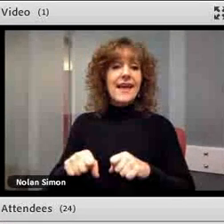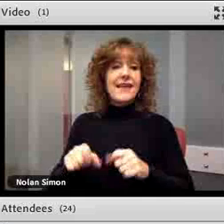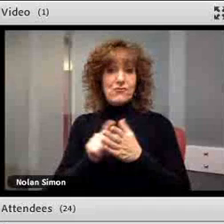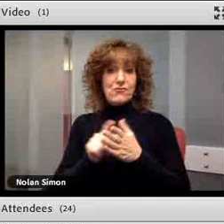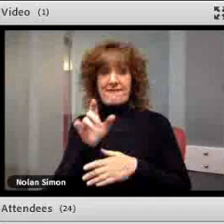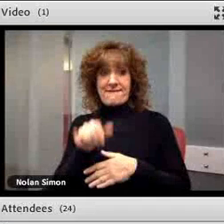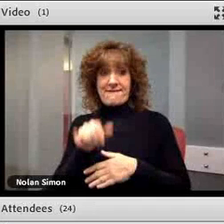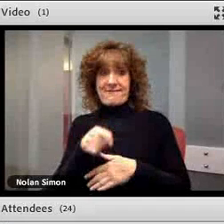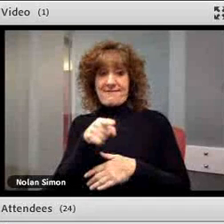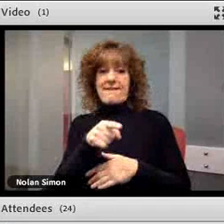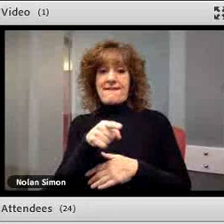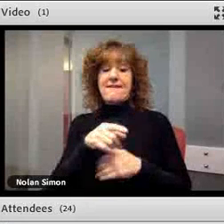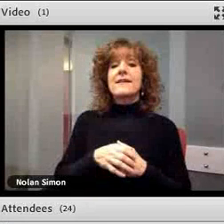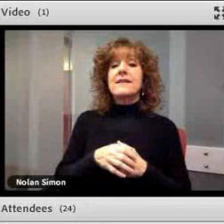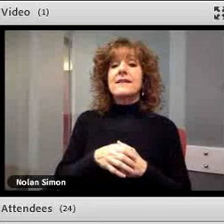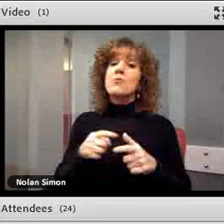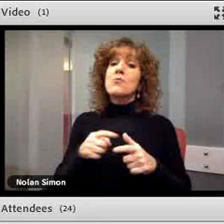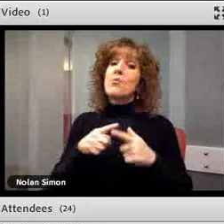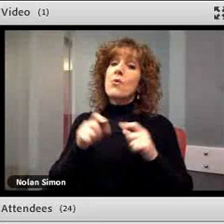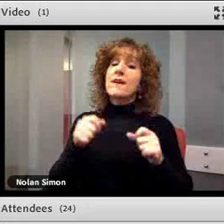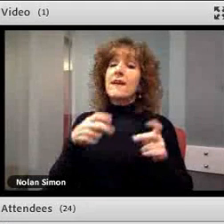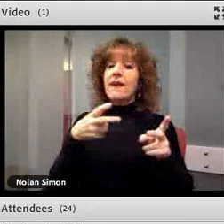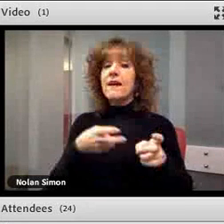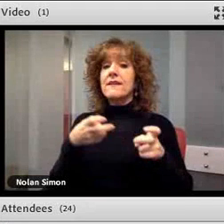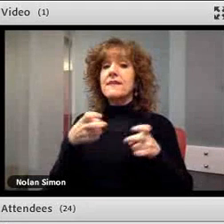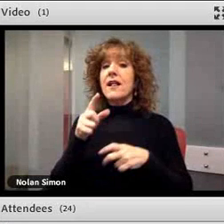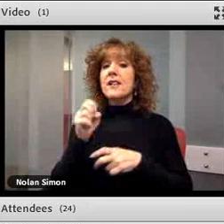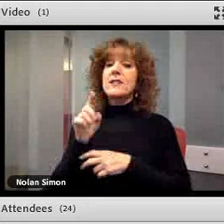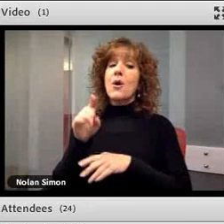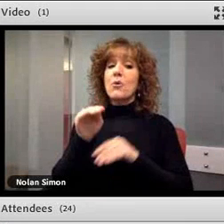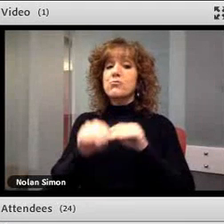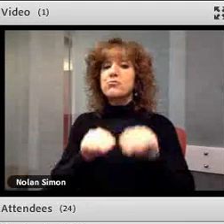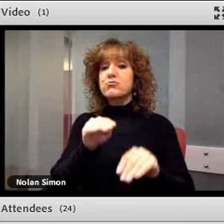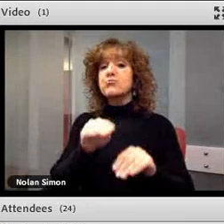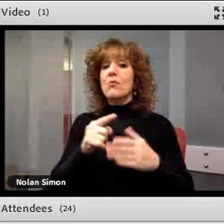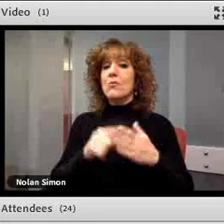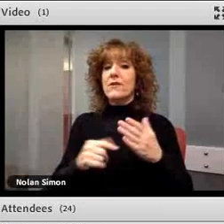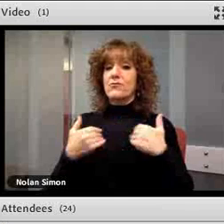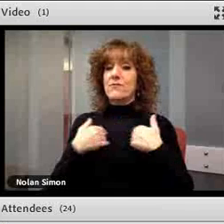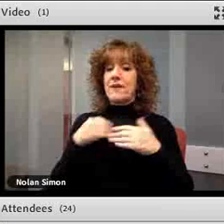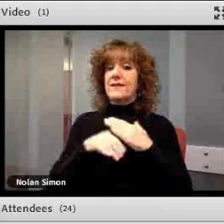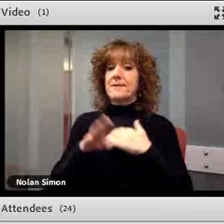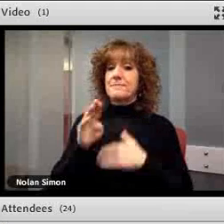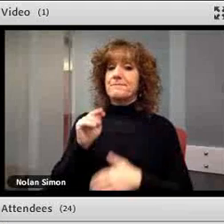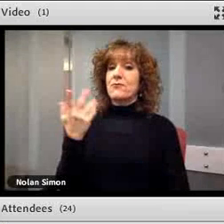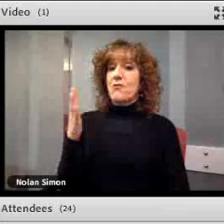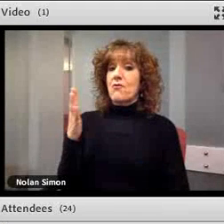it like this, and you can load things that you already had in your bank.